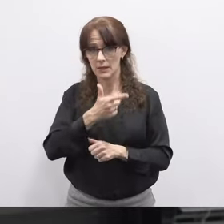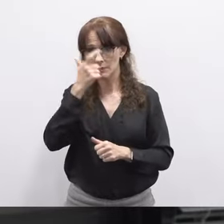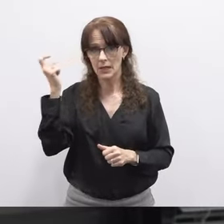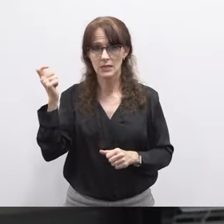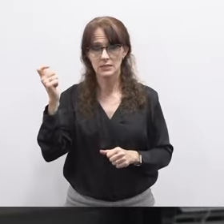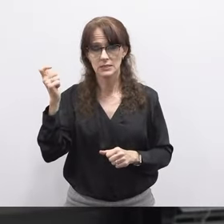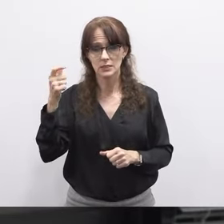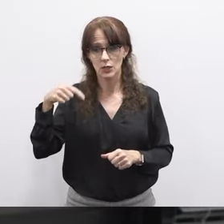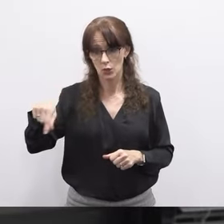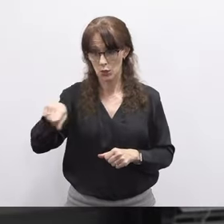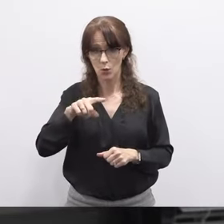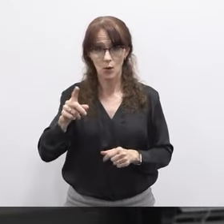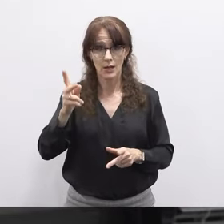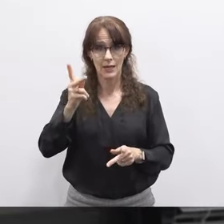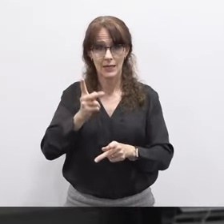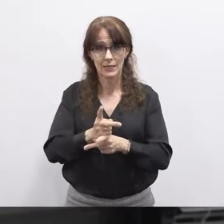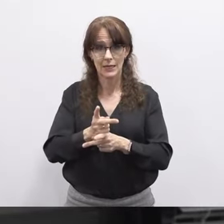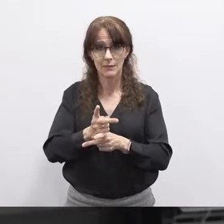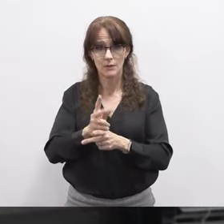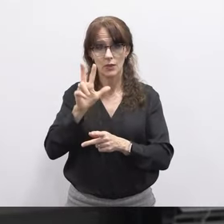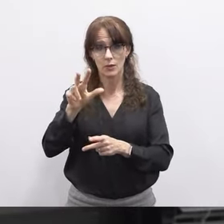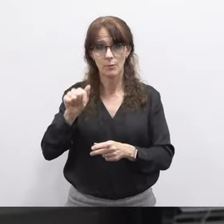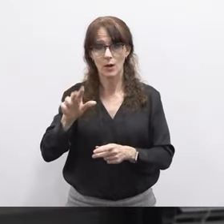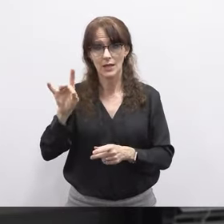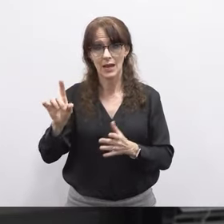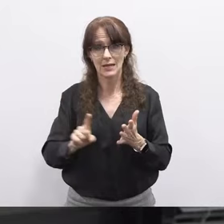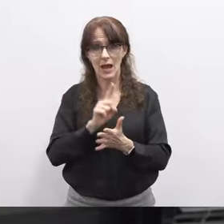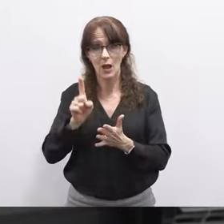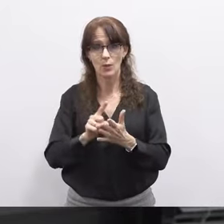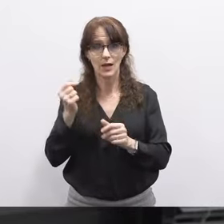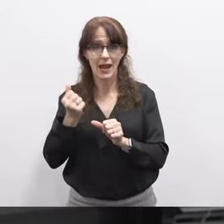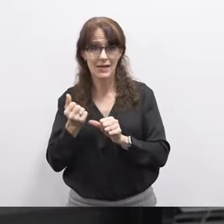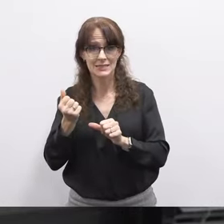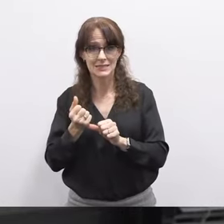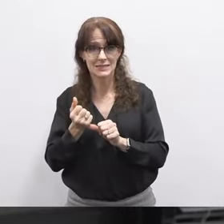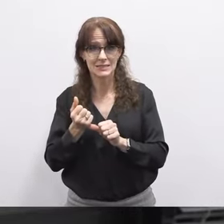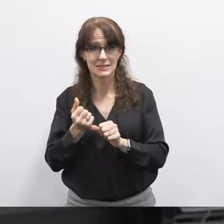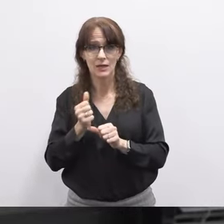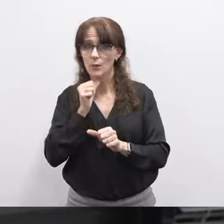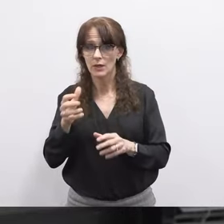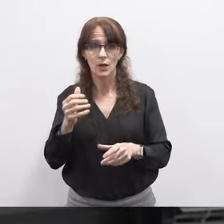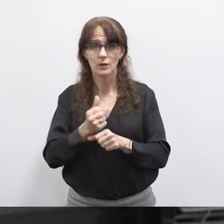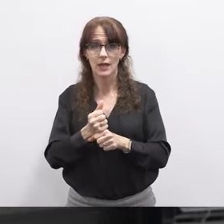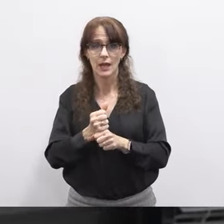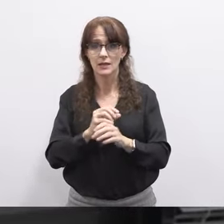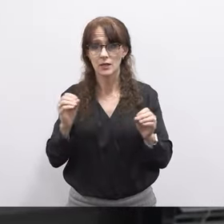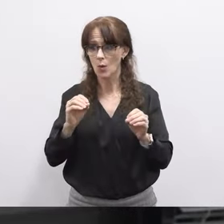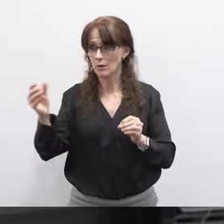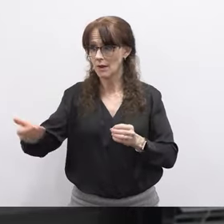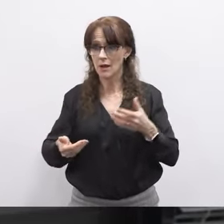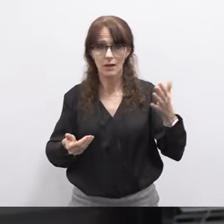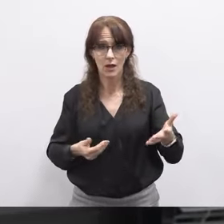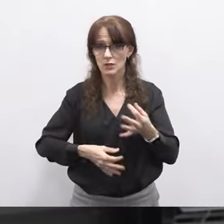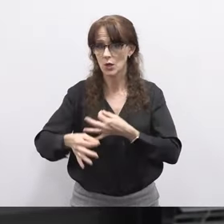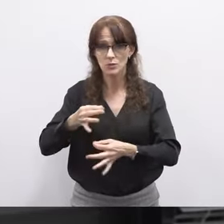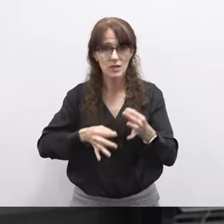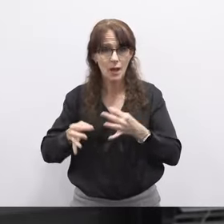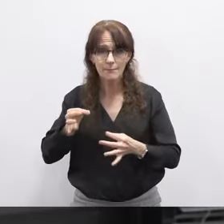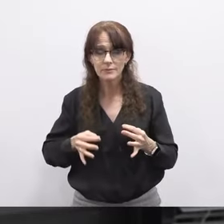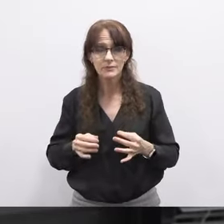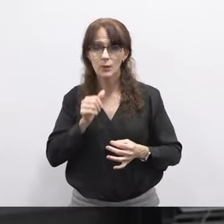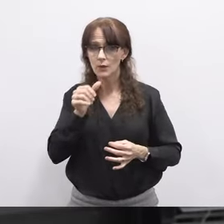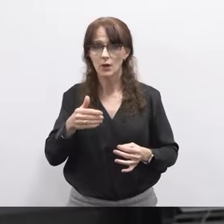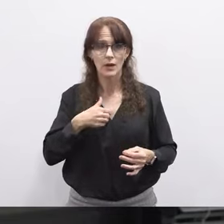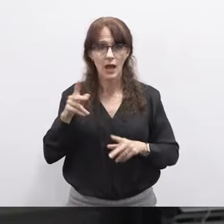Because you want to keep having 3.8-hour aides, we don't get anybody. We don't get subs. We